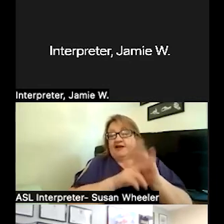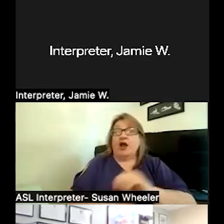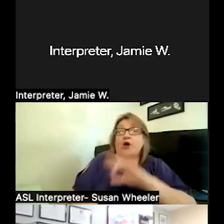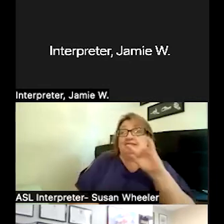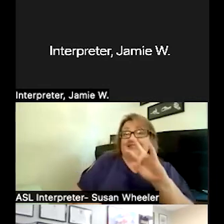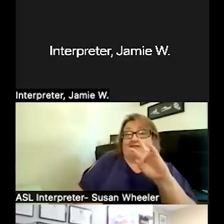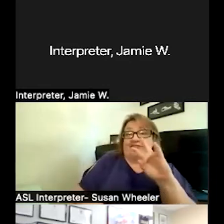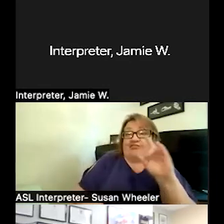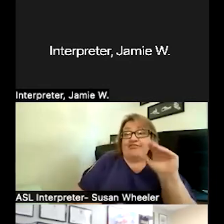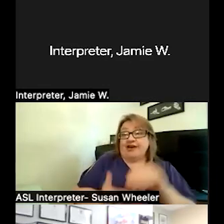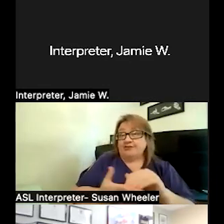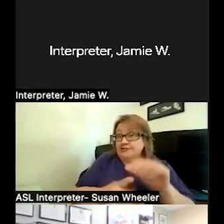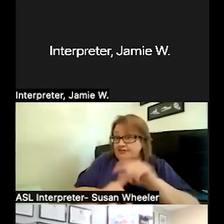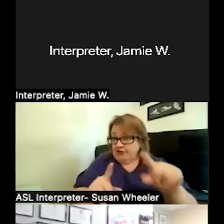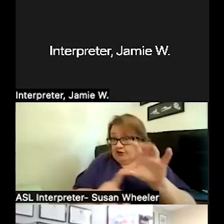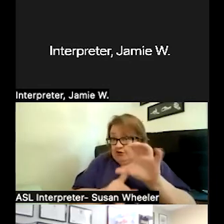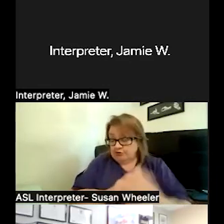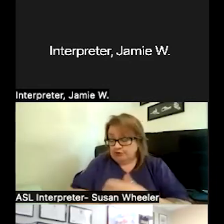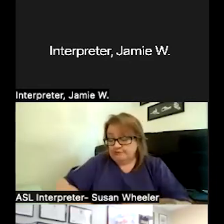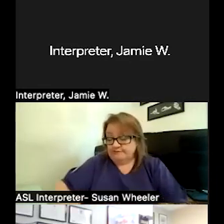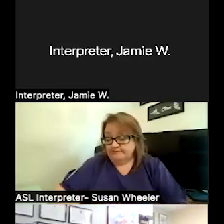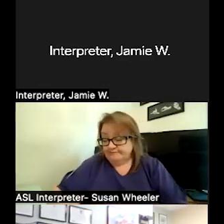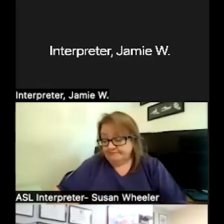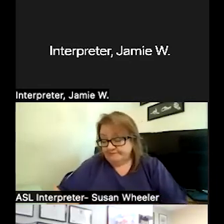cultures. Next, please.